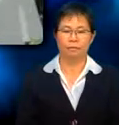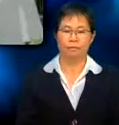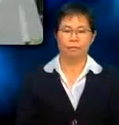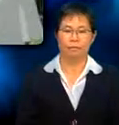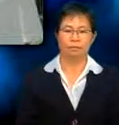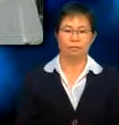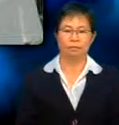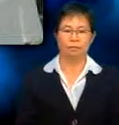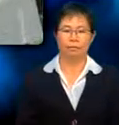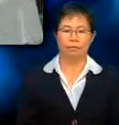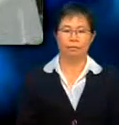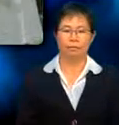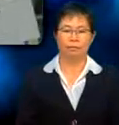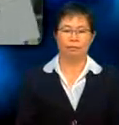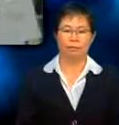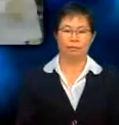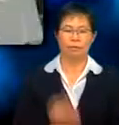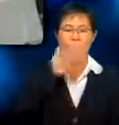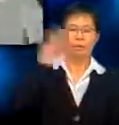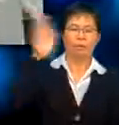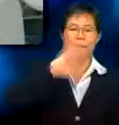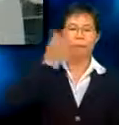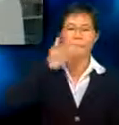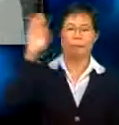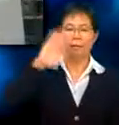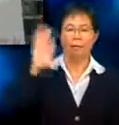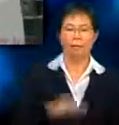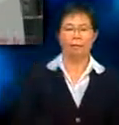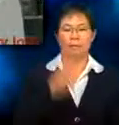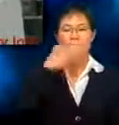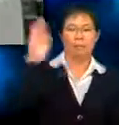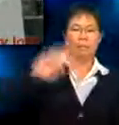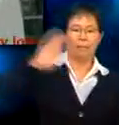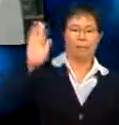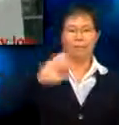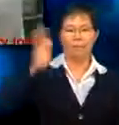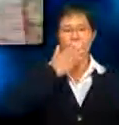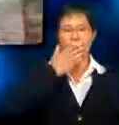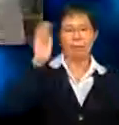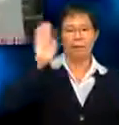Hooray! Hooray! Bye-bye! Ooh, bye-bye, bye-bye! Wow!